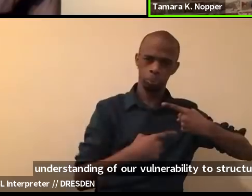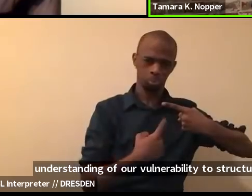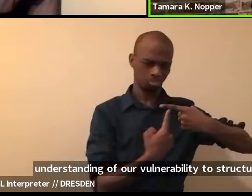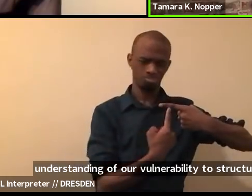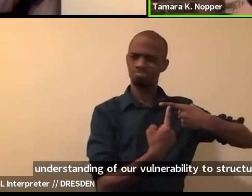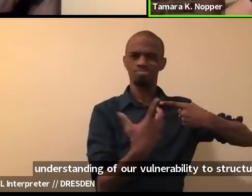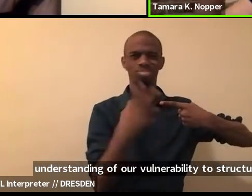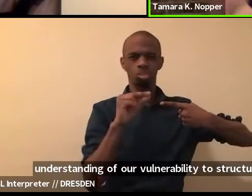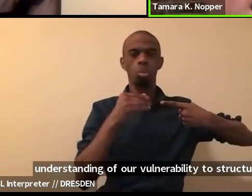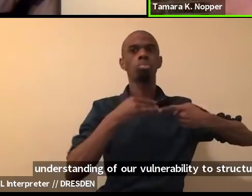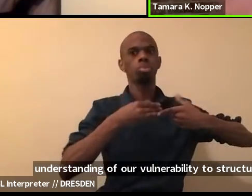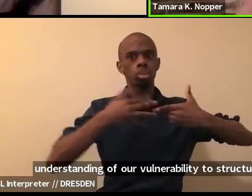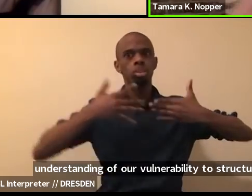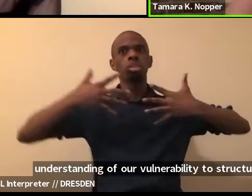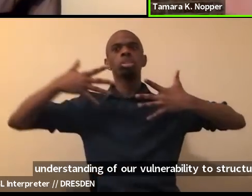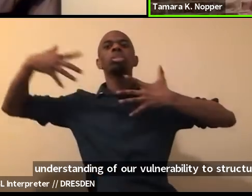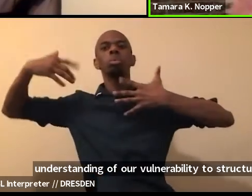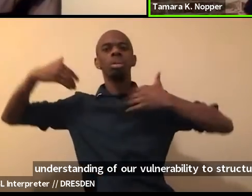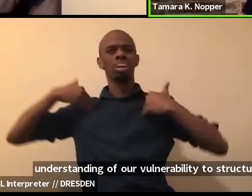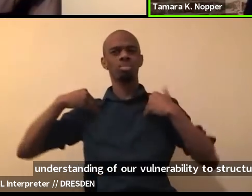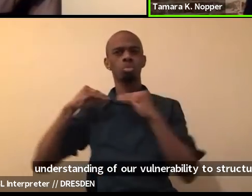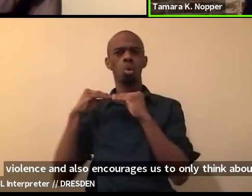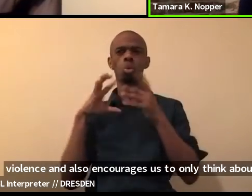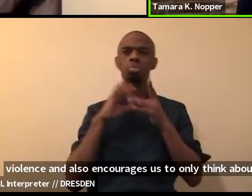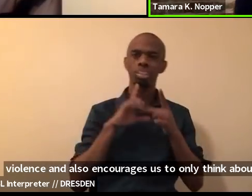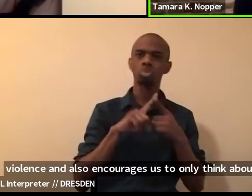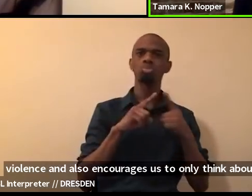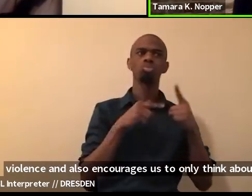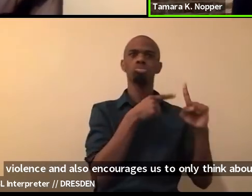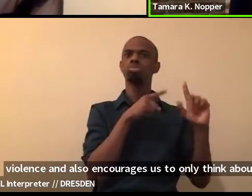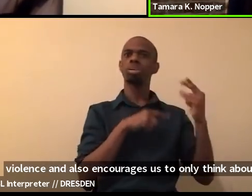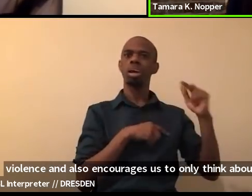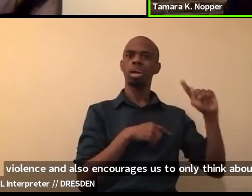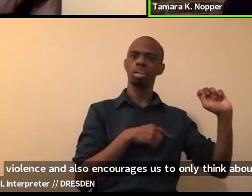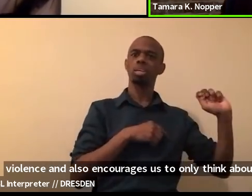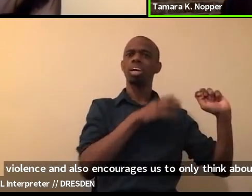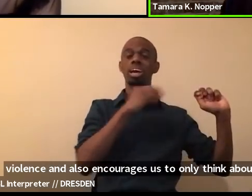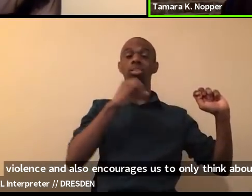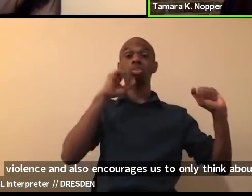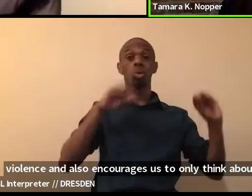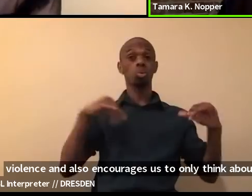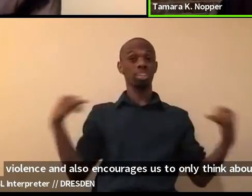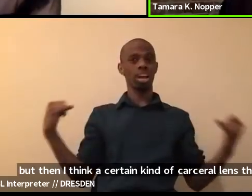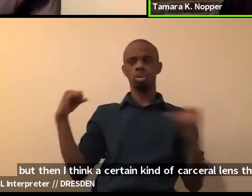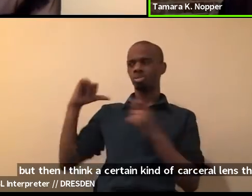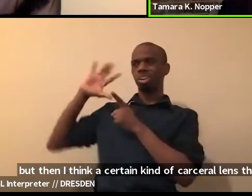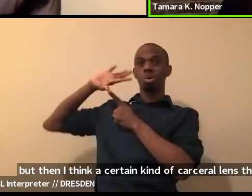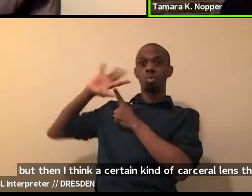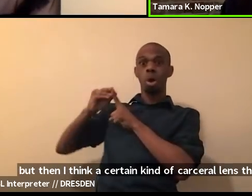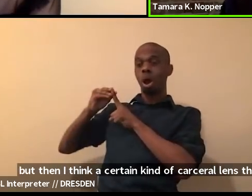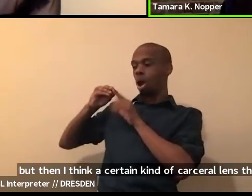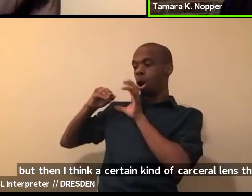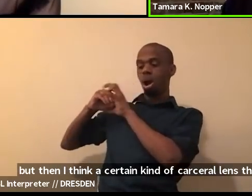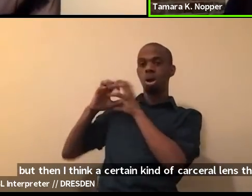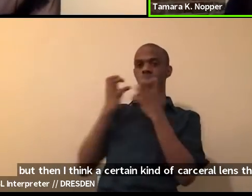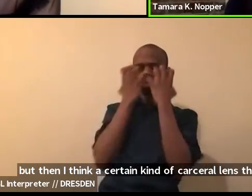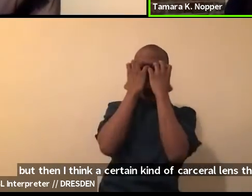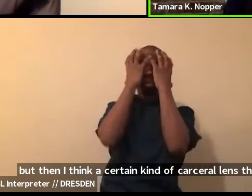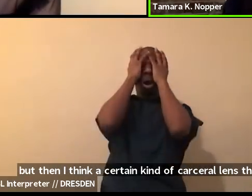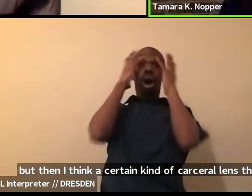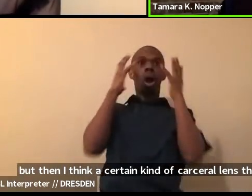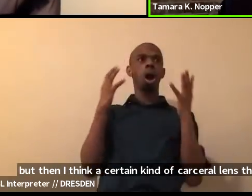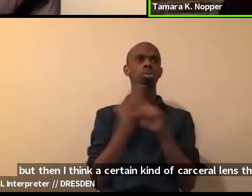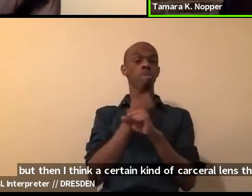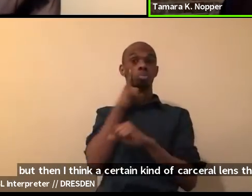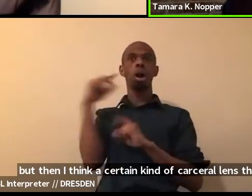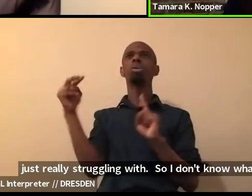about things within, I think, a certain kind of carceral lens that I'm just really struggling with. And so I don't know what the answer is, but